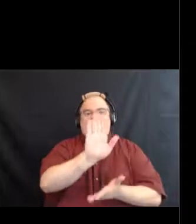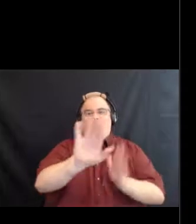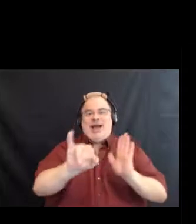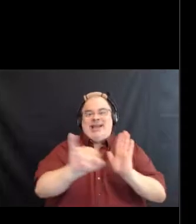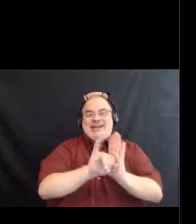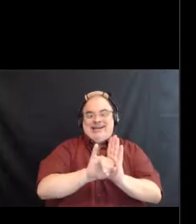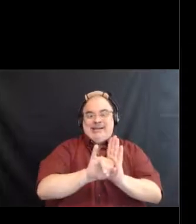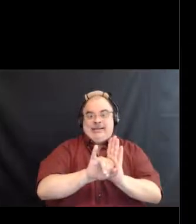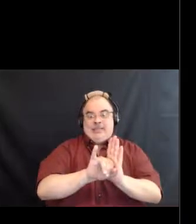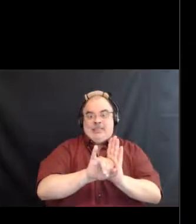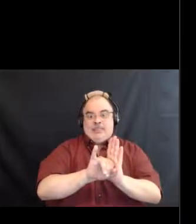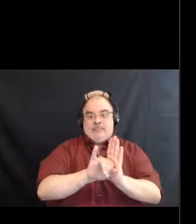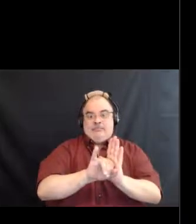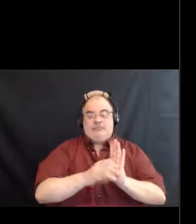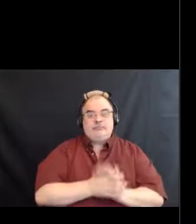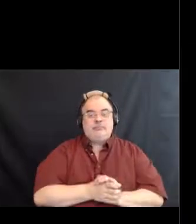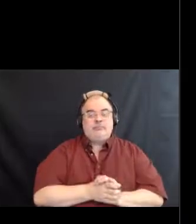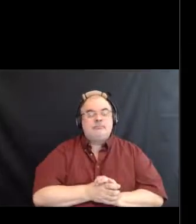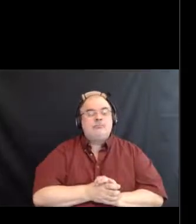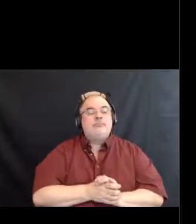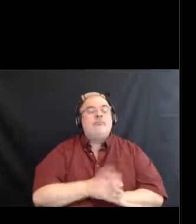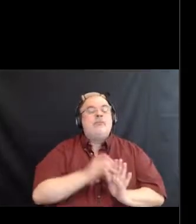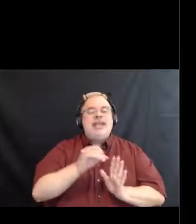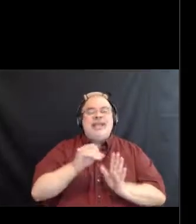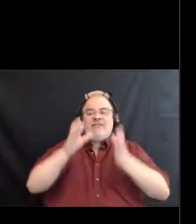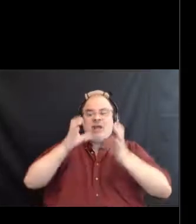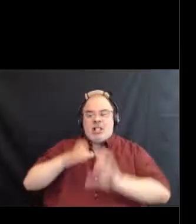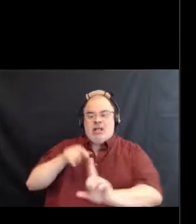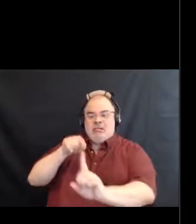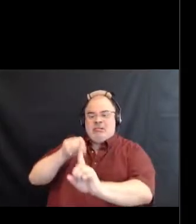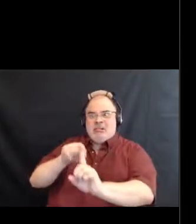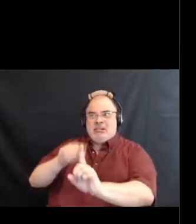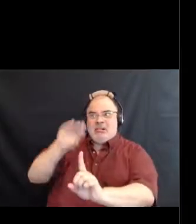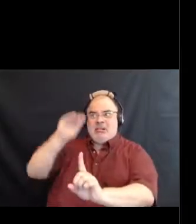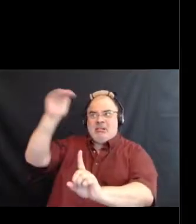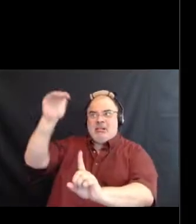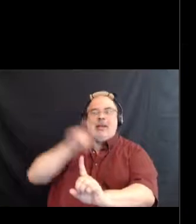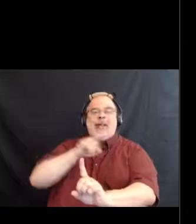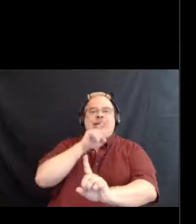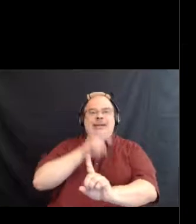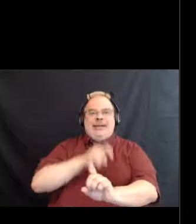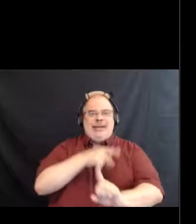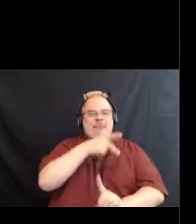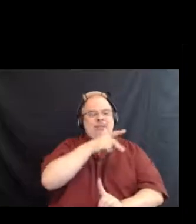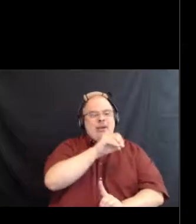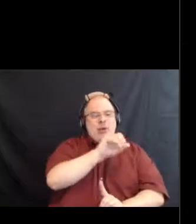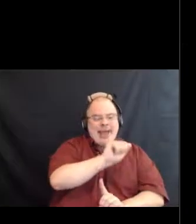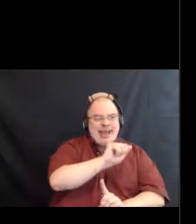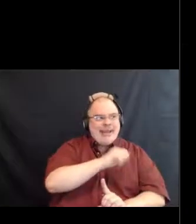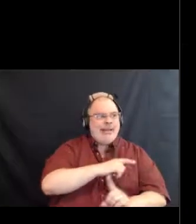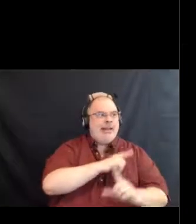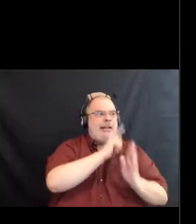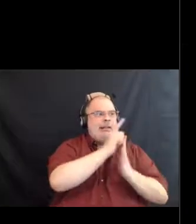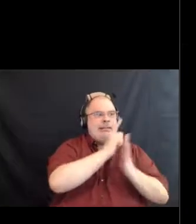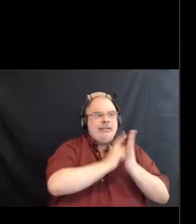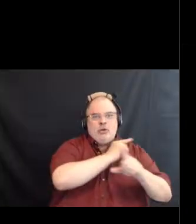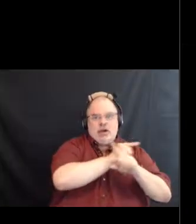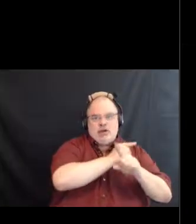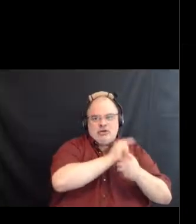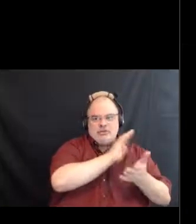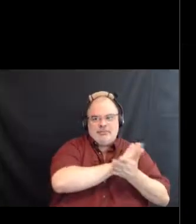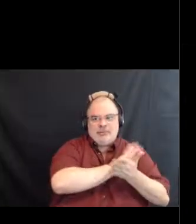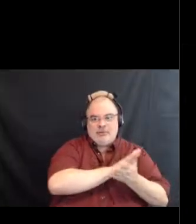if you're doing this on behalf of an adult beneficiary, power of attorney and legal guardianship paperwork will need to be provided.